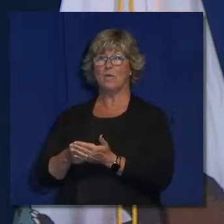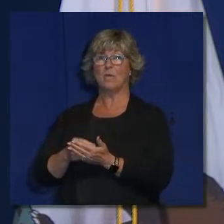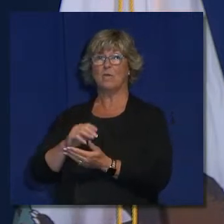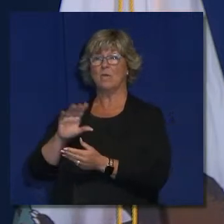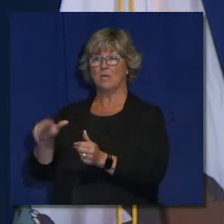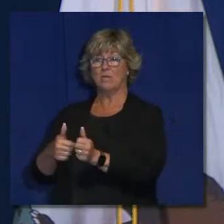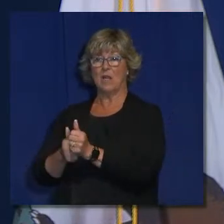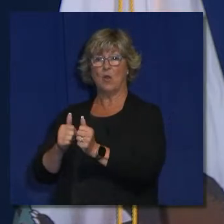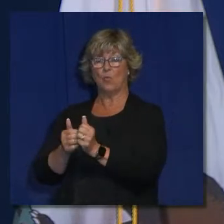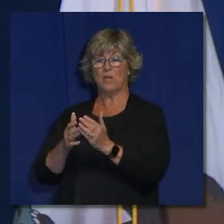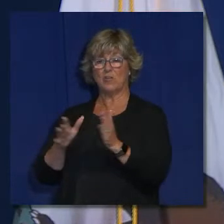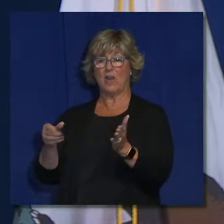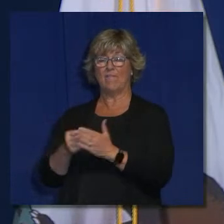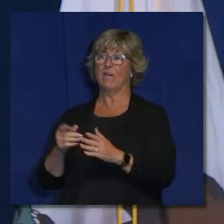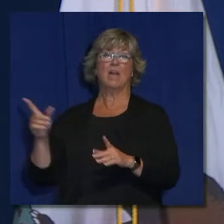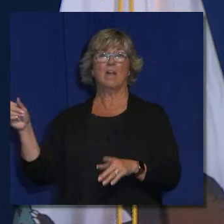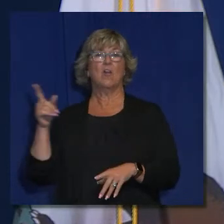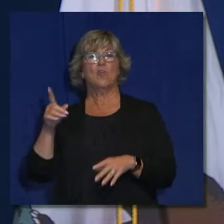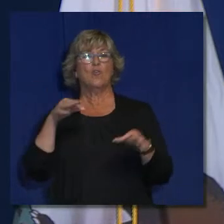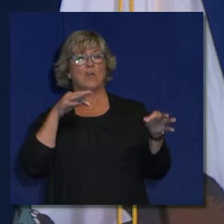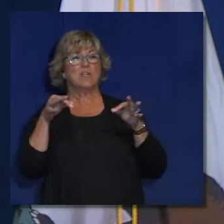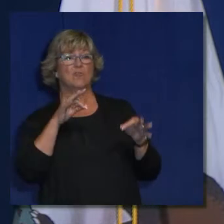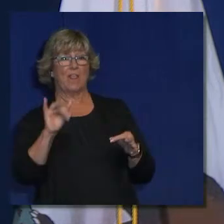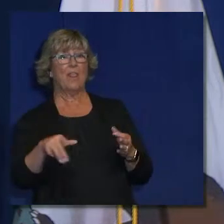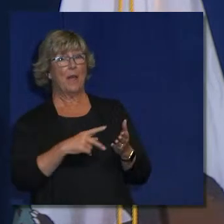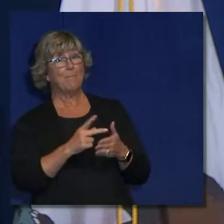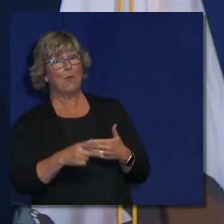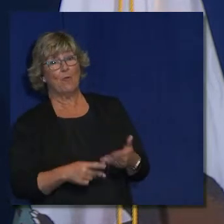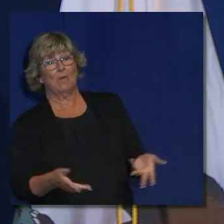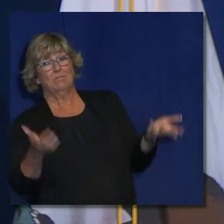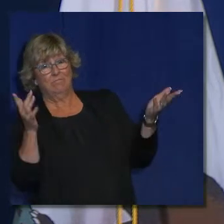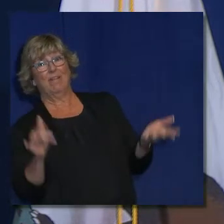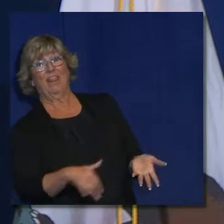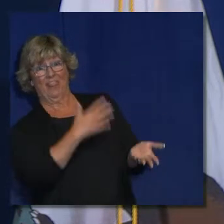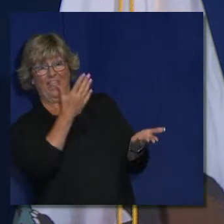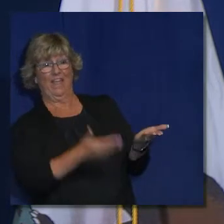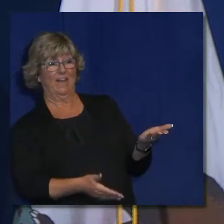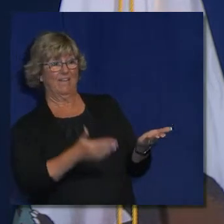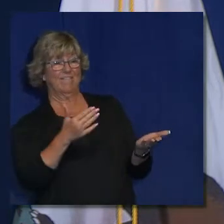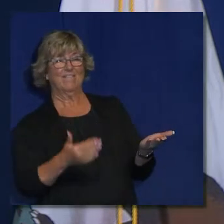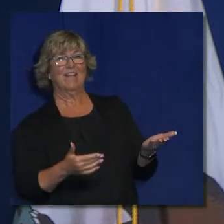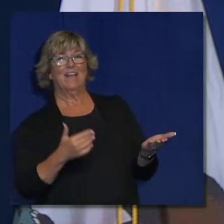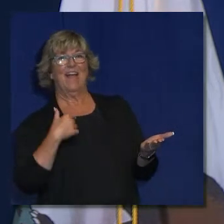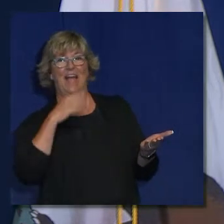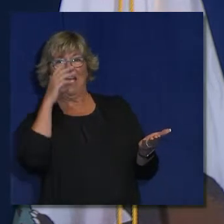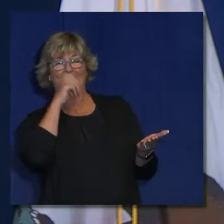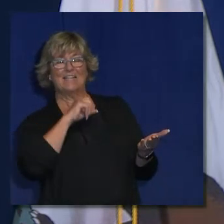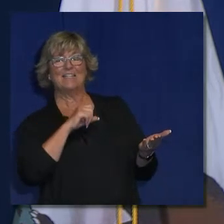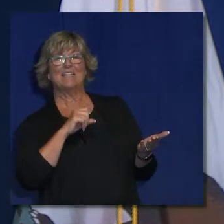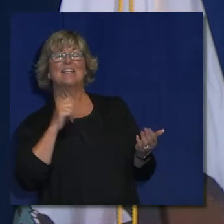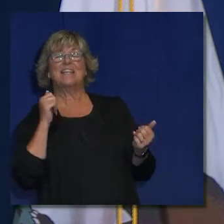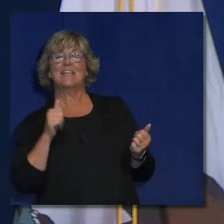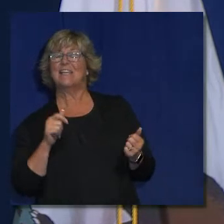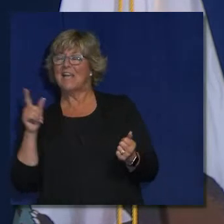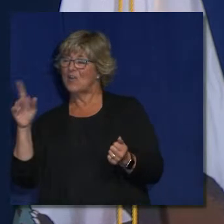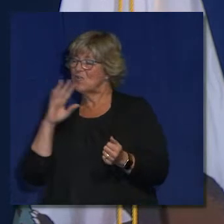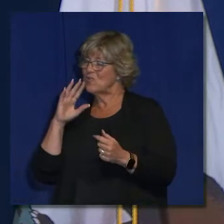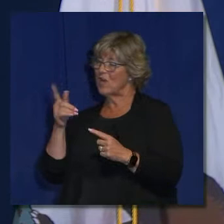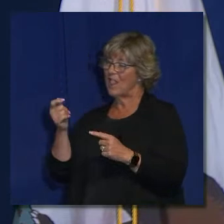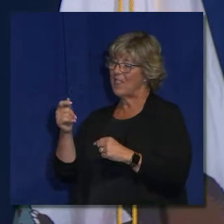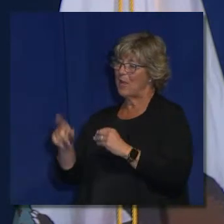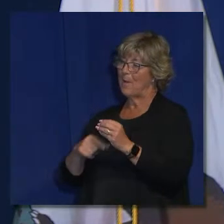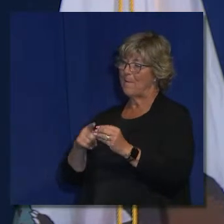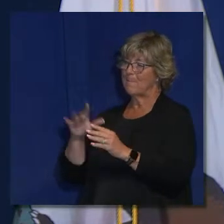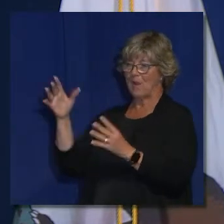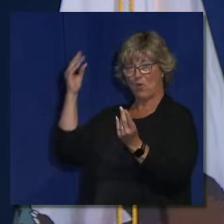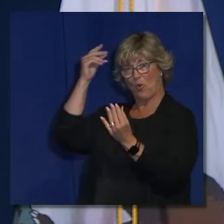general fund if needed. Well, I think you've just described the program. Can you, I read fast, I guess. Can you talk a little bit